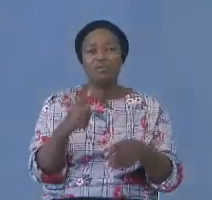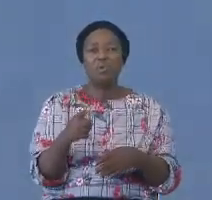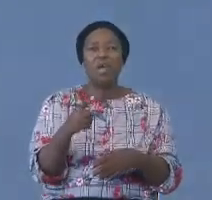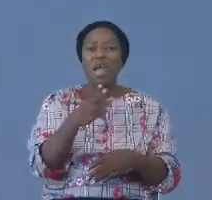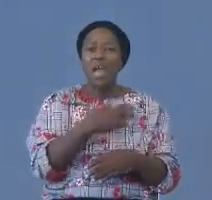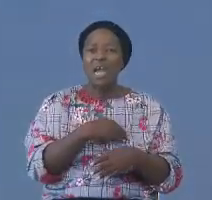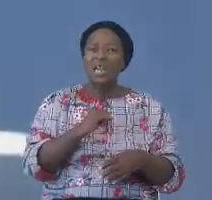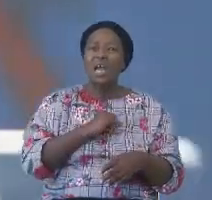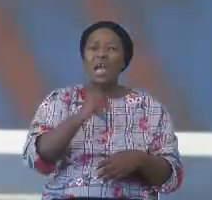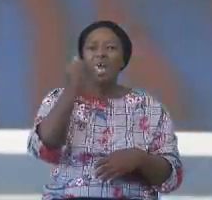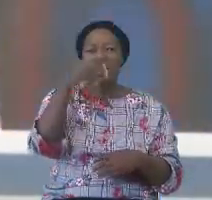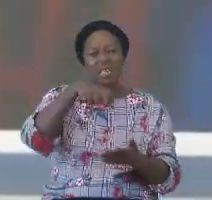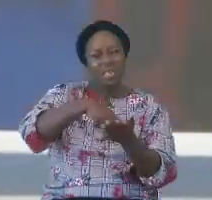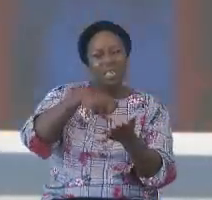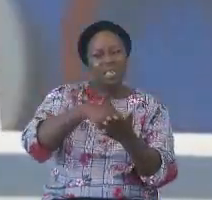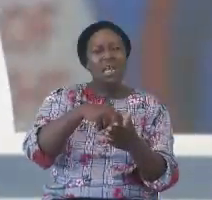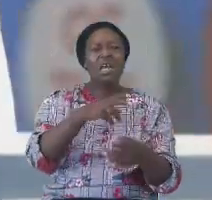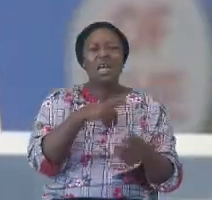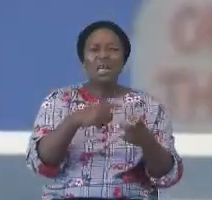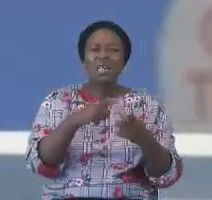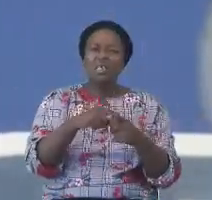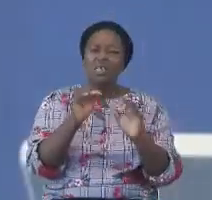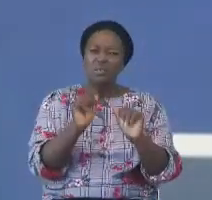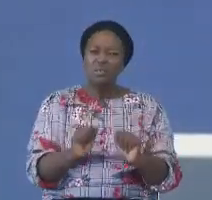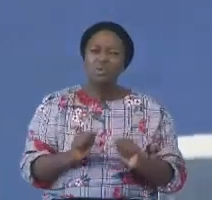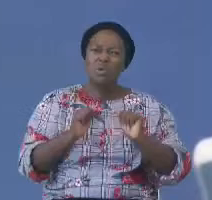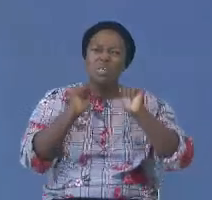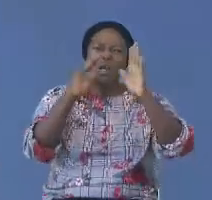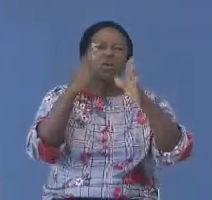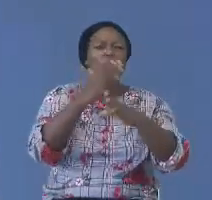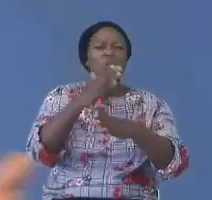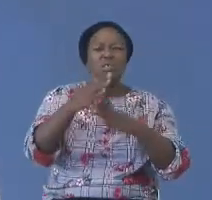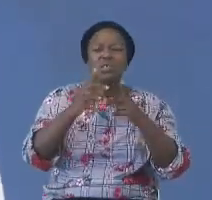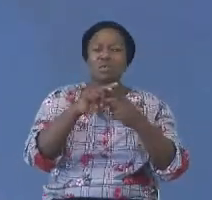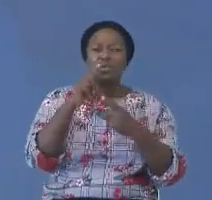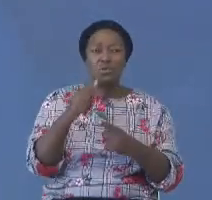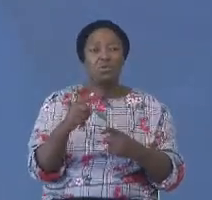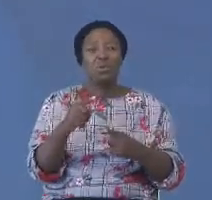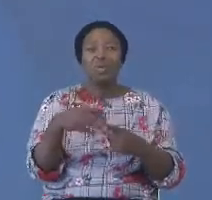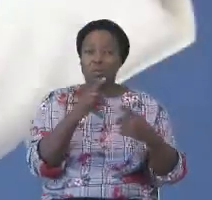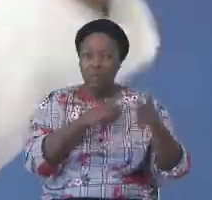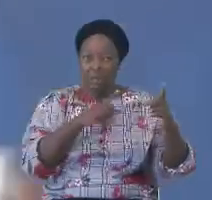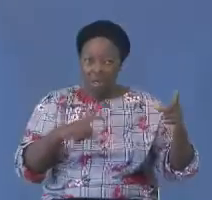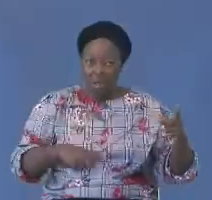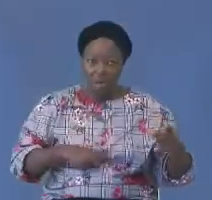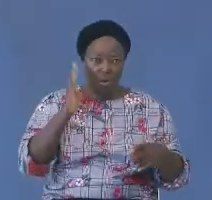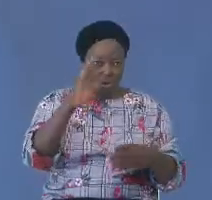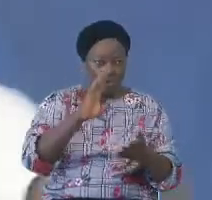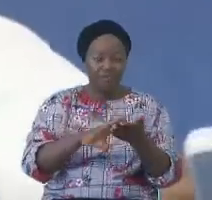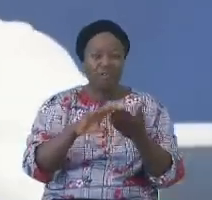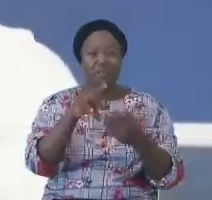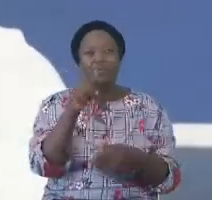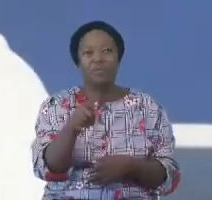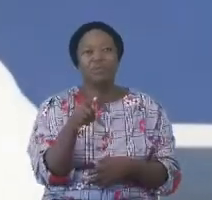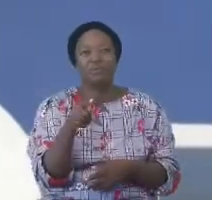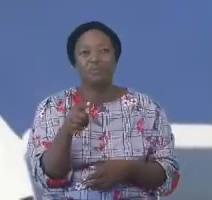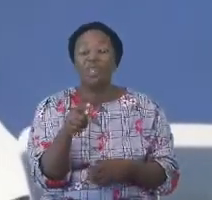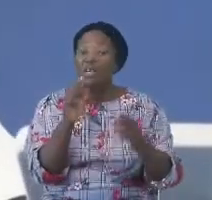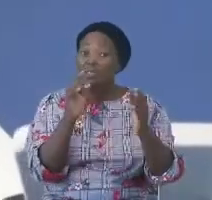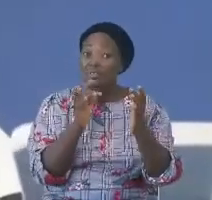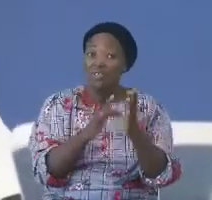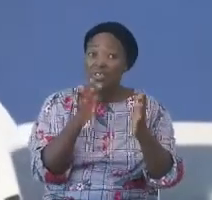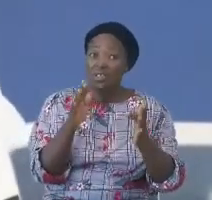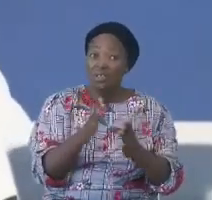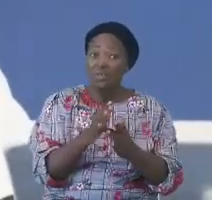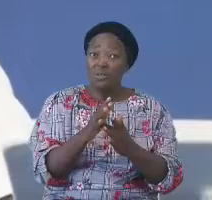lord i come now and repent before you and i kneel in total submission before